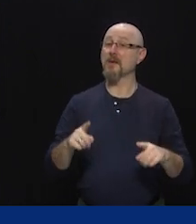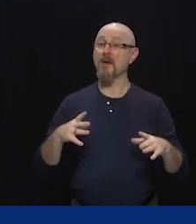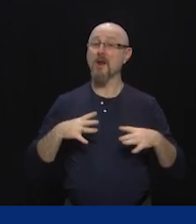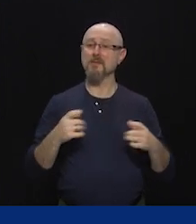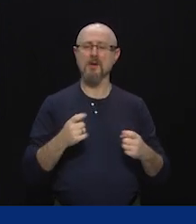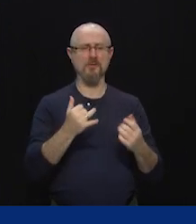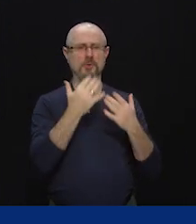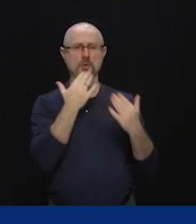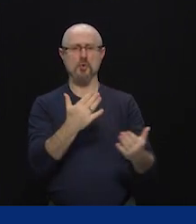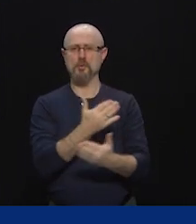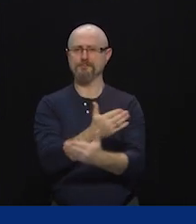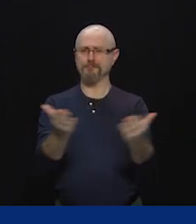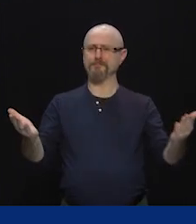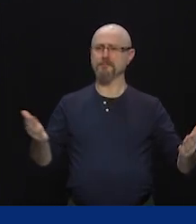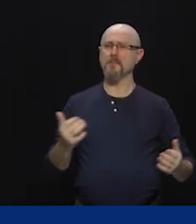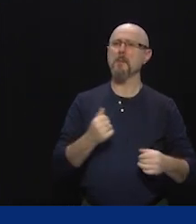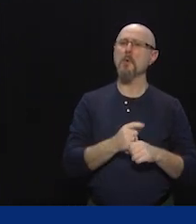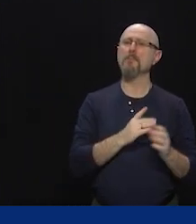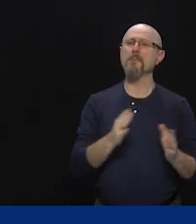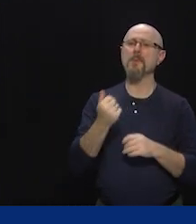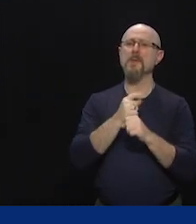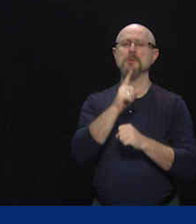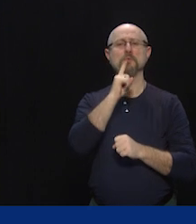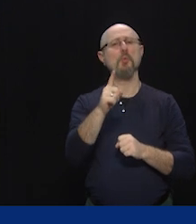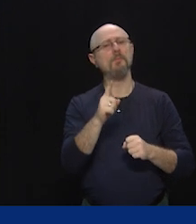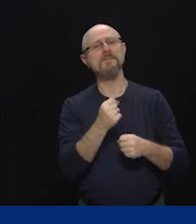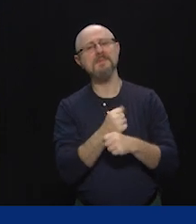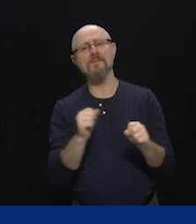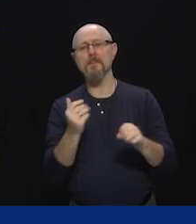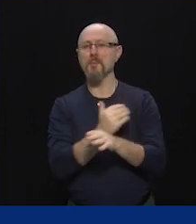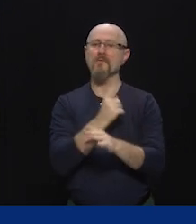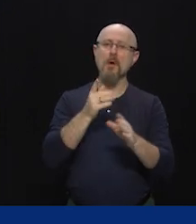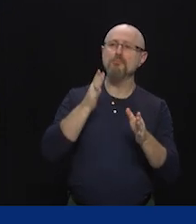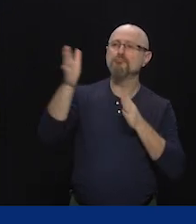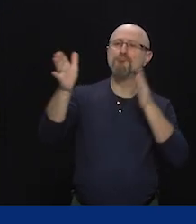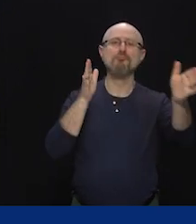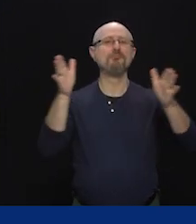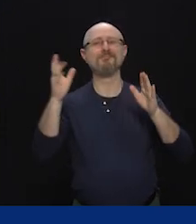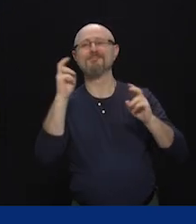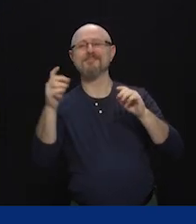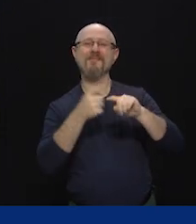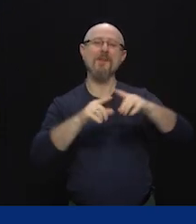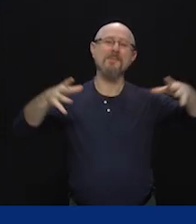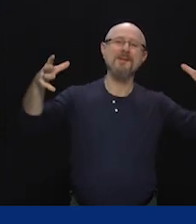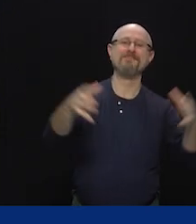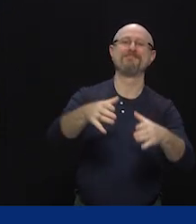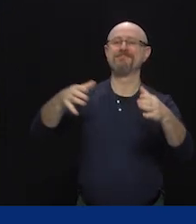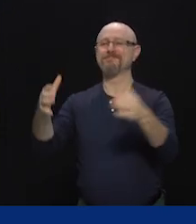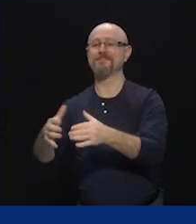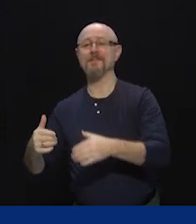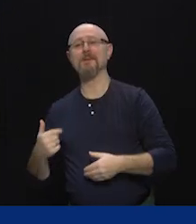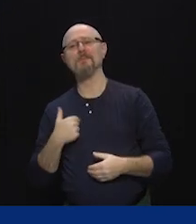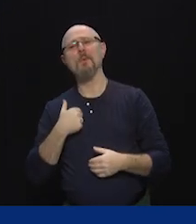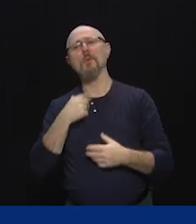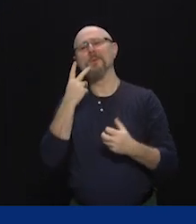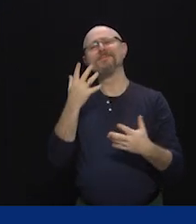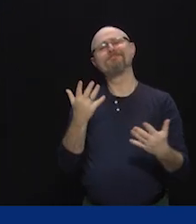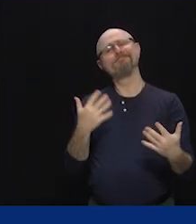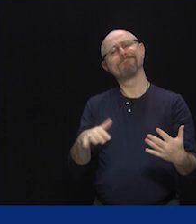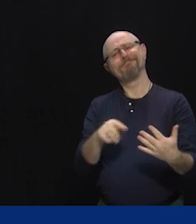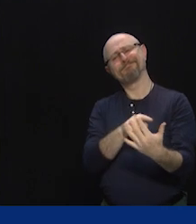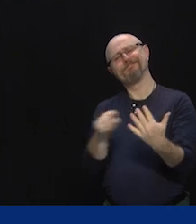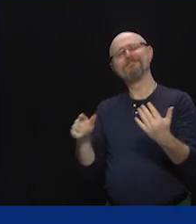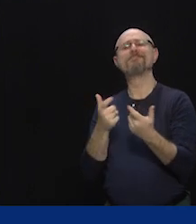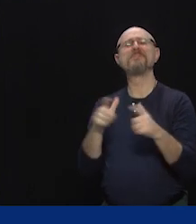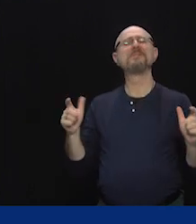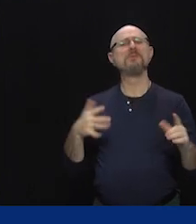make sure that you're safe before you traveled, before you had your dinners. And also, I just remind everybody, we have seen a major uptick in cases all